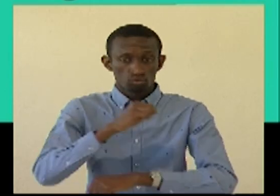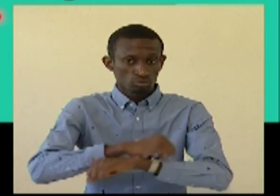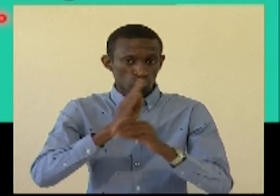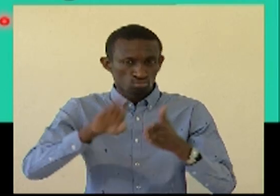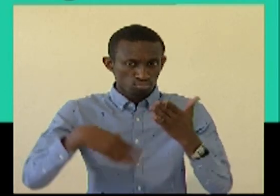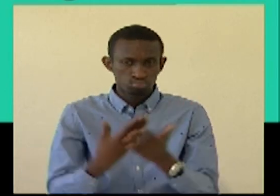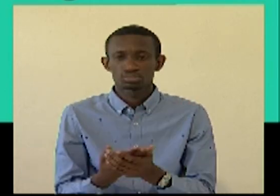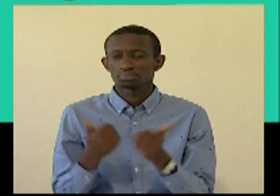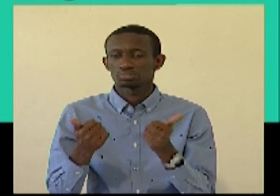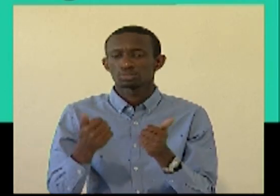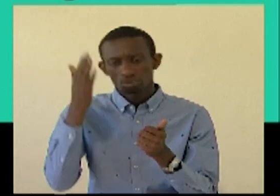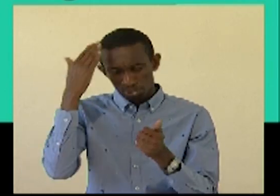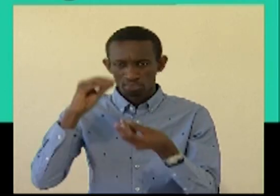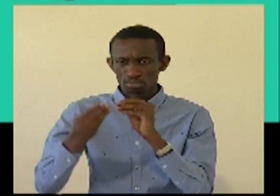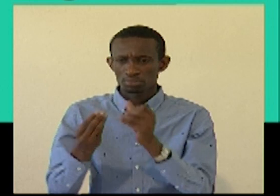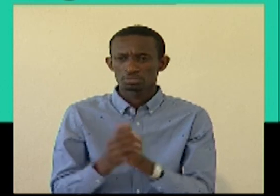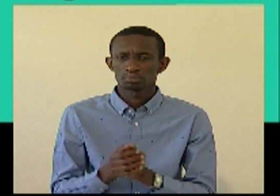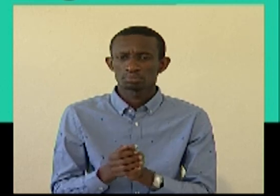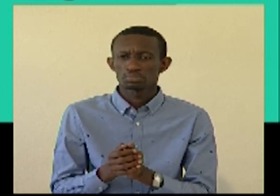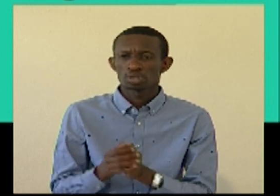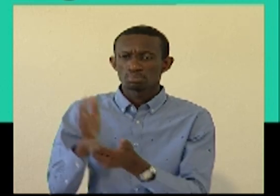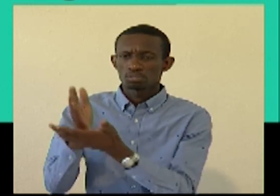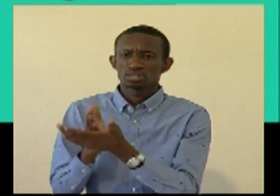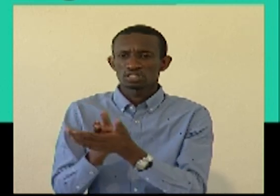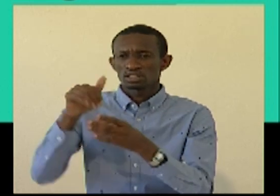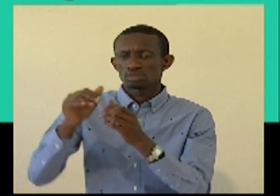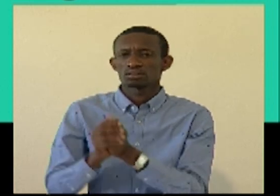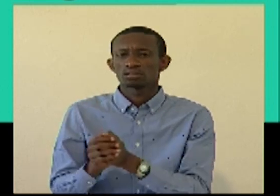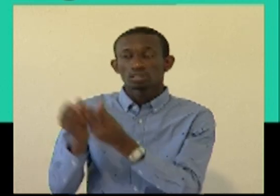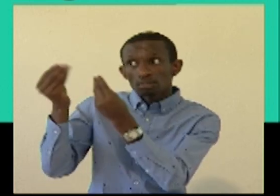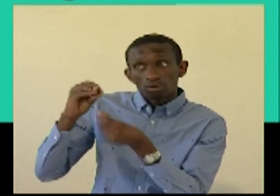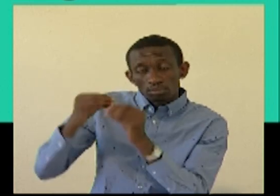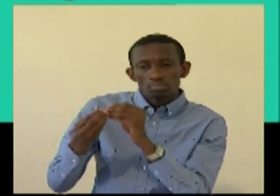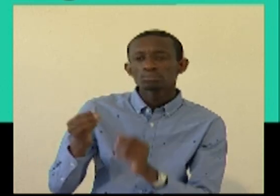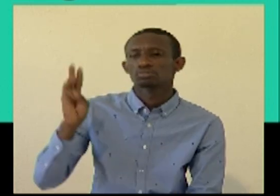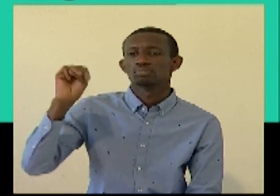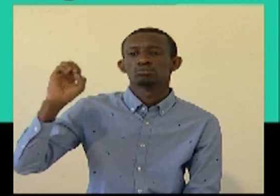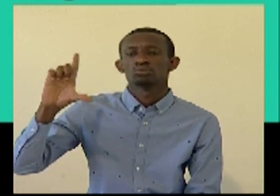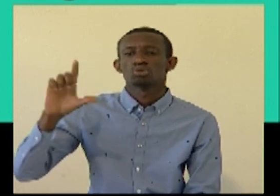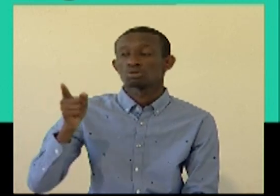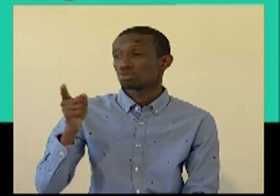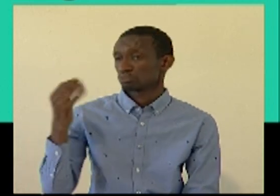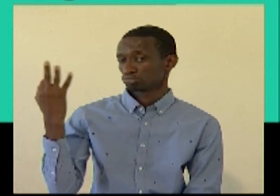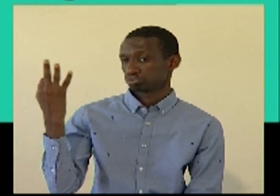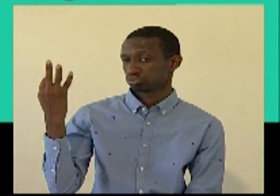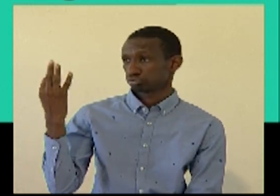of particles in a given number of moles. So these things, the 3 objectives will